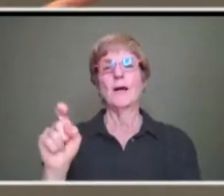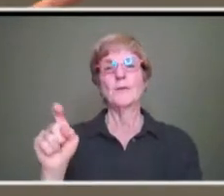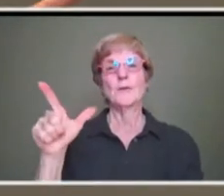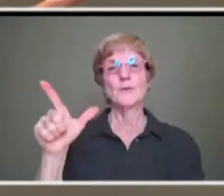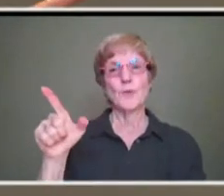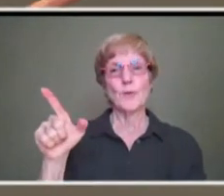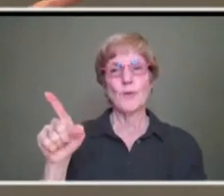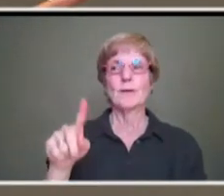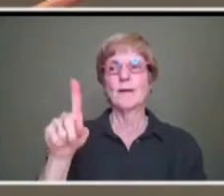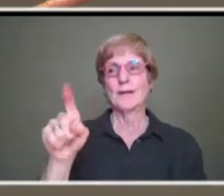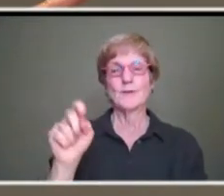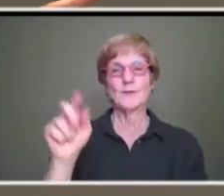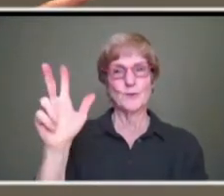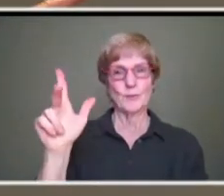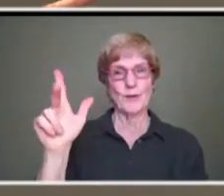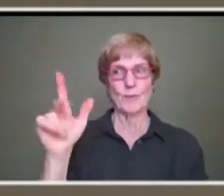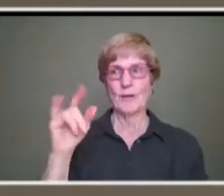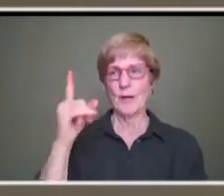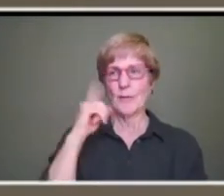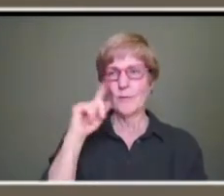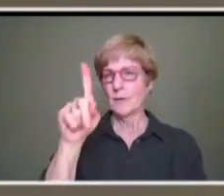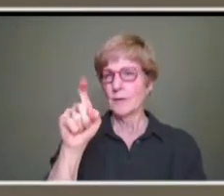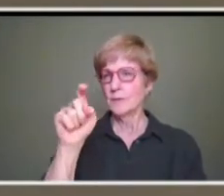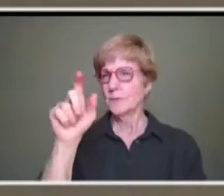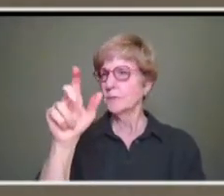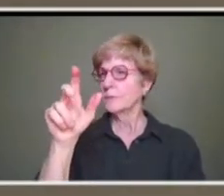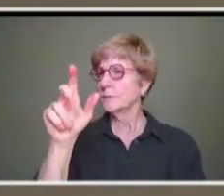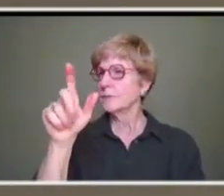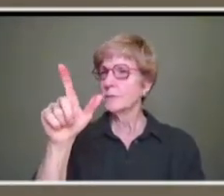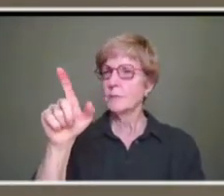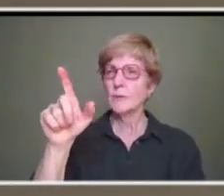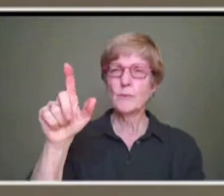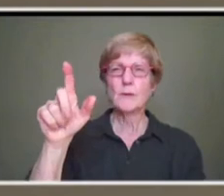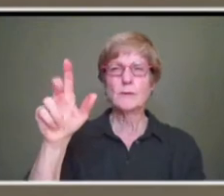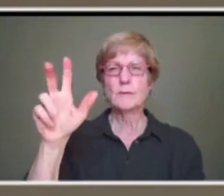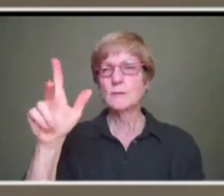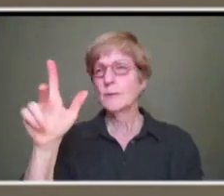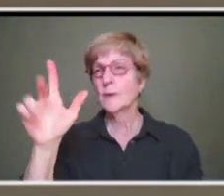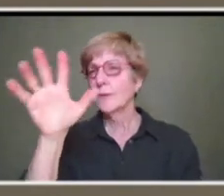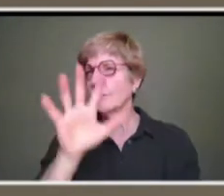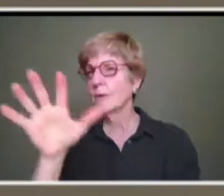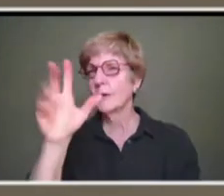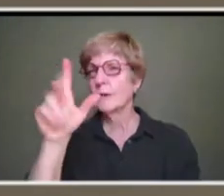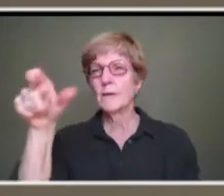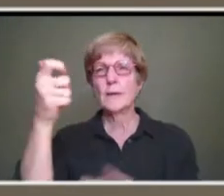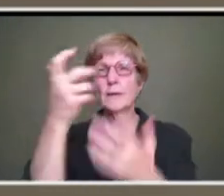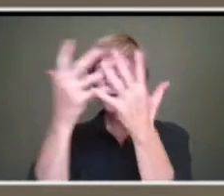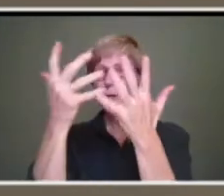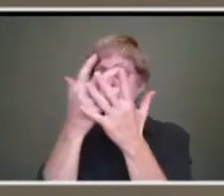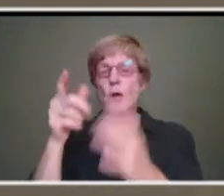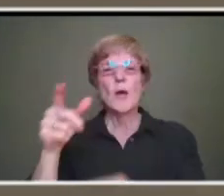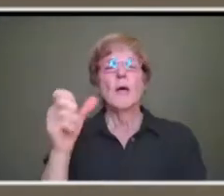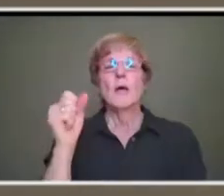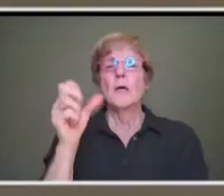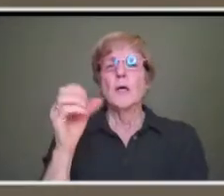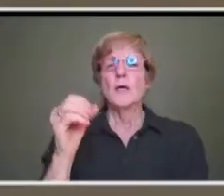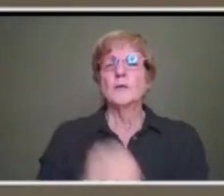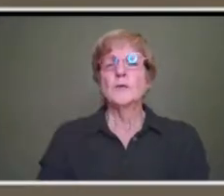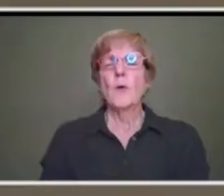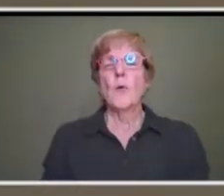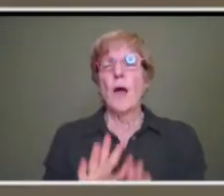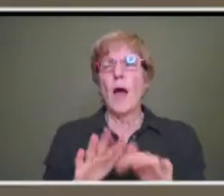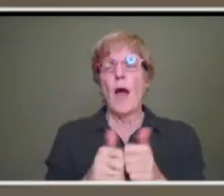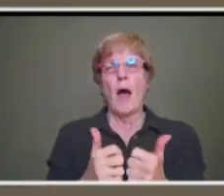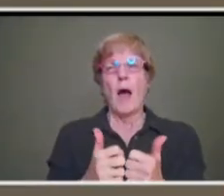123. I thought there was 121 123 on one of these as well so how are we